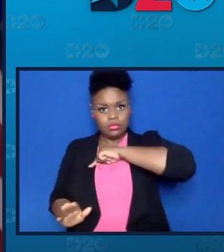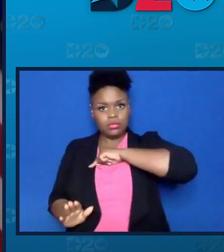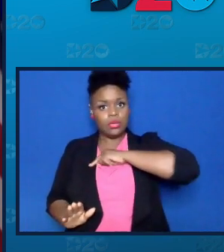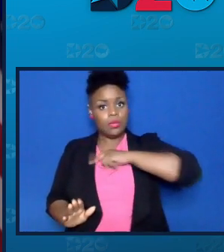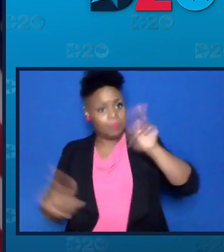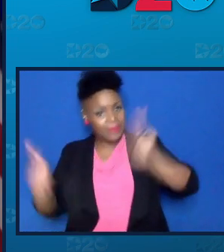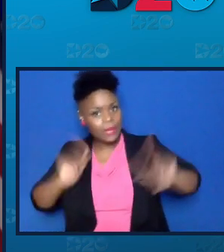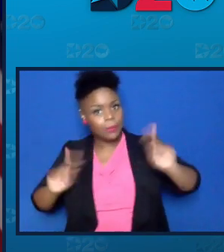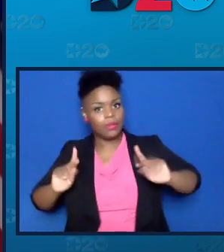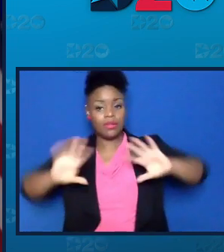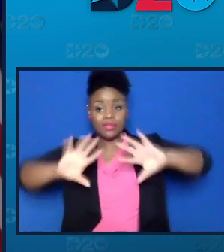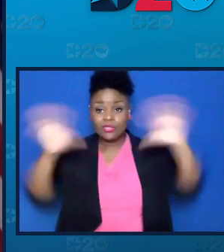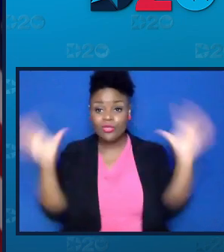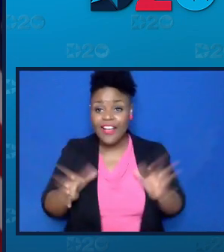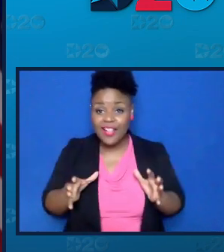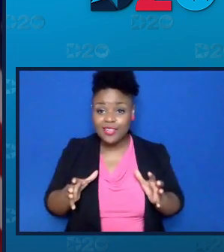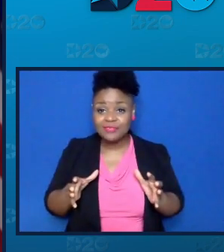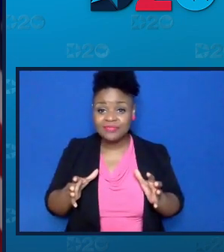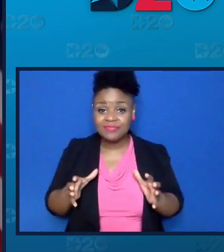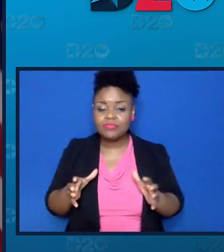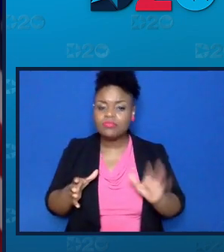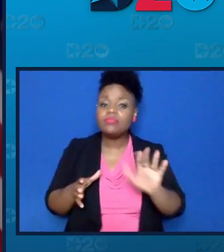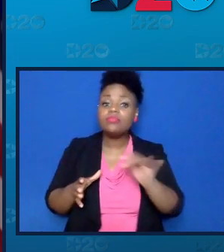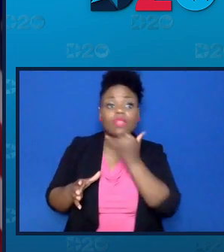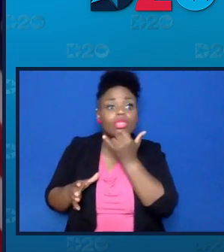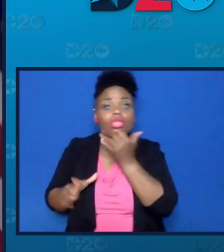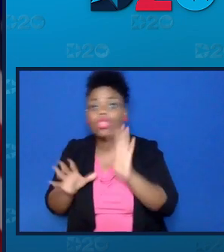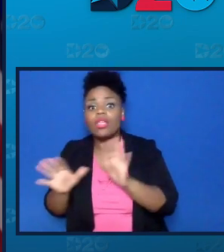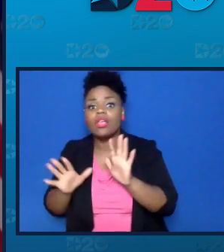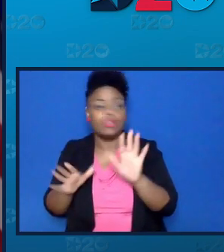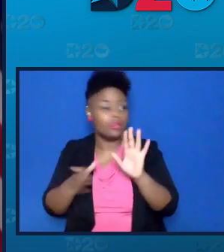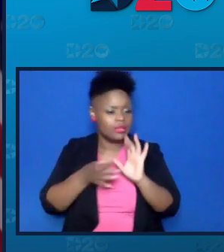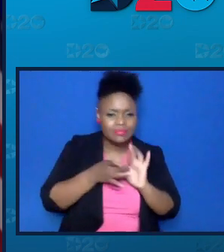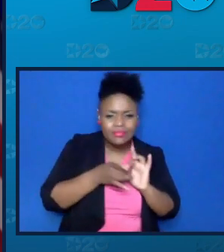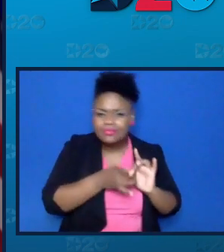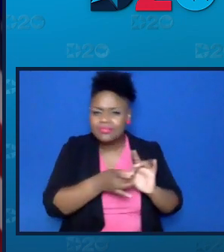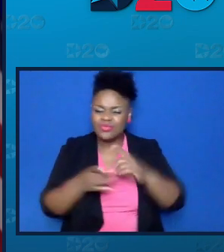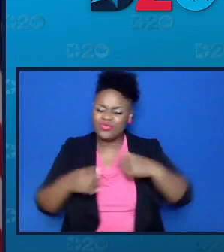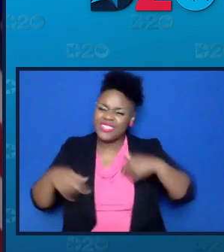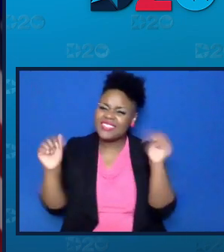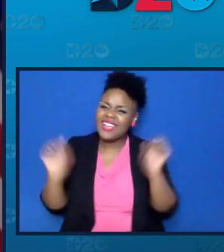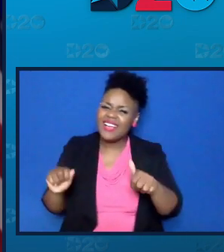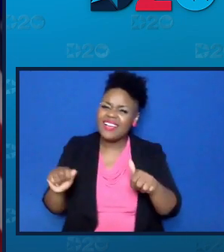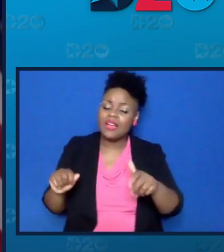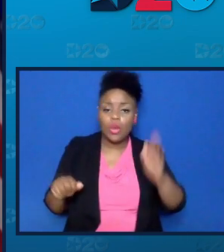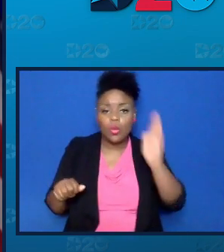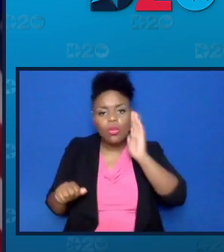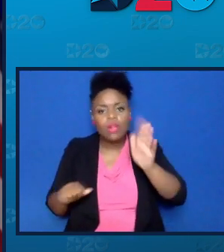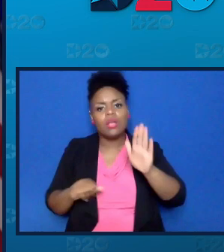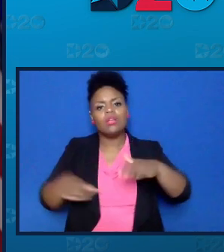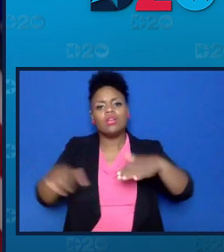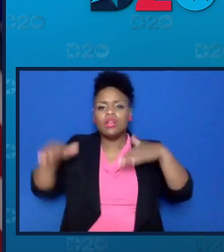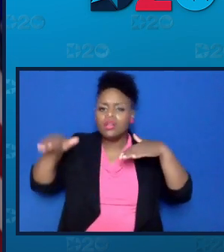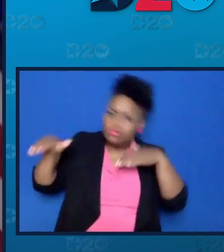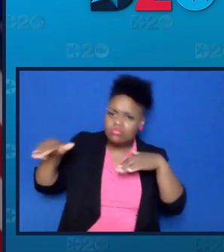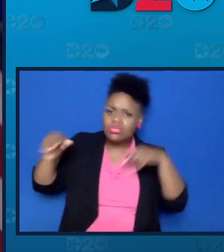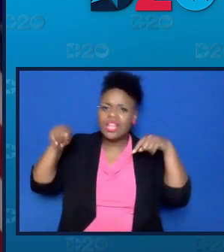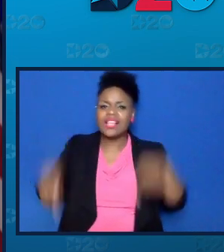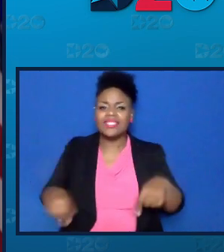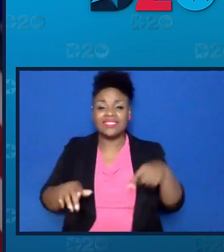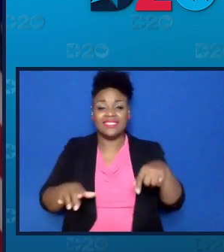And make no mistake, united we can and will overcome this season of darkness in